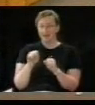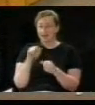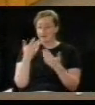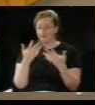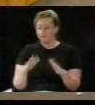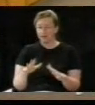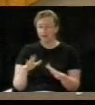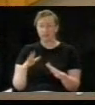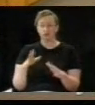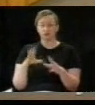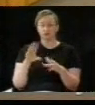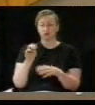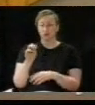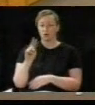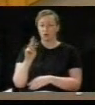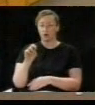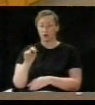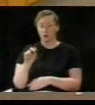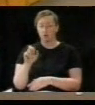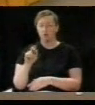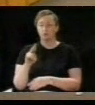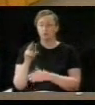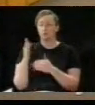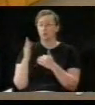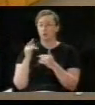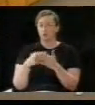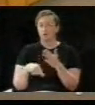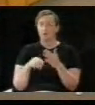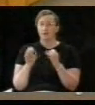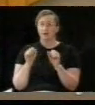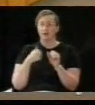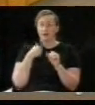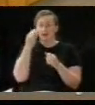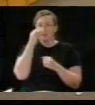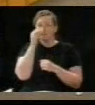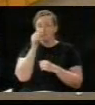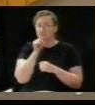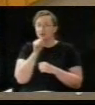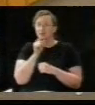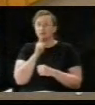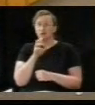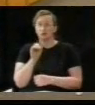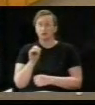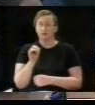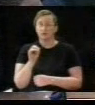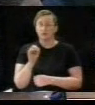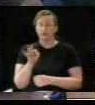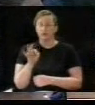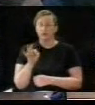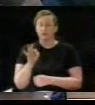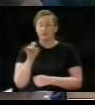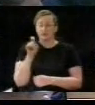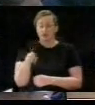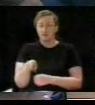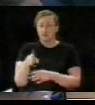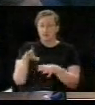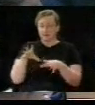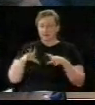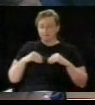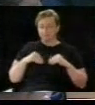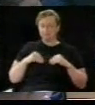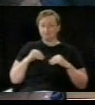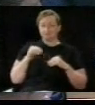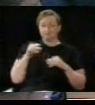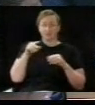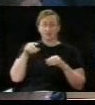in possession, or a week later, or 2 weeks later? I don't know that there is a certain point that they have to take possession, so to